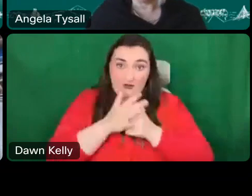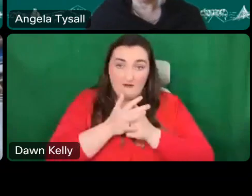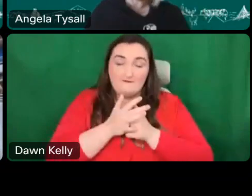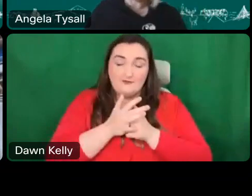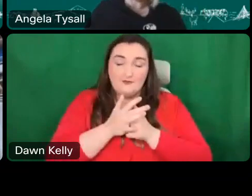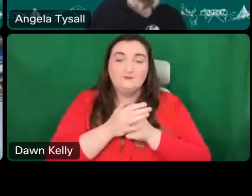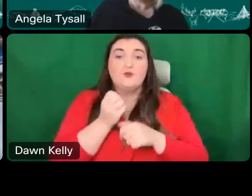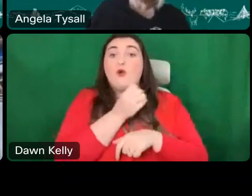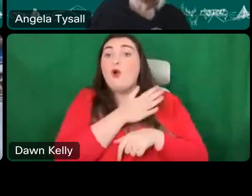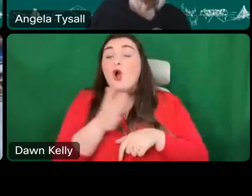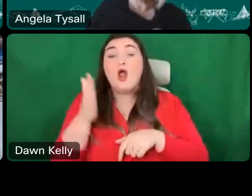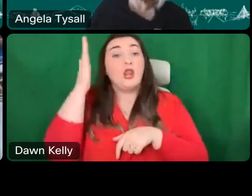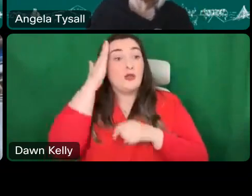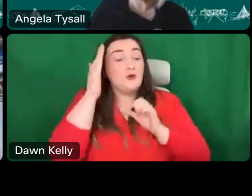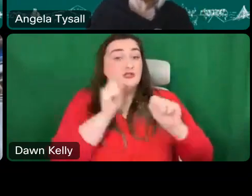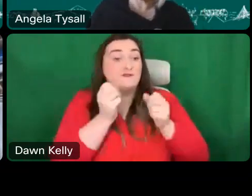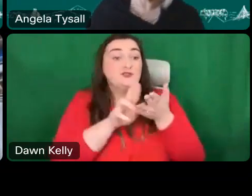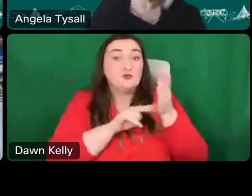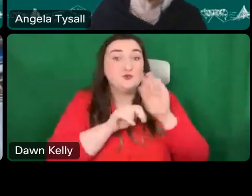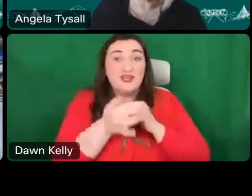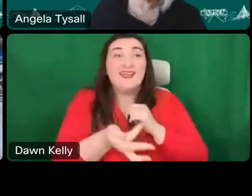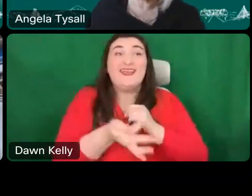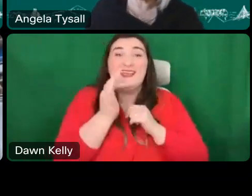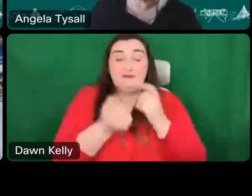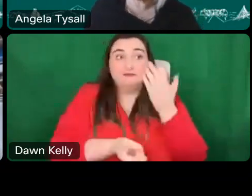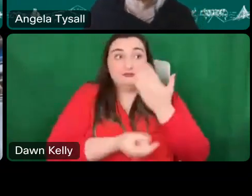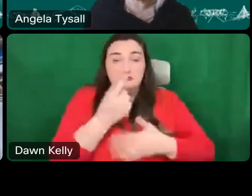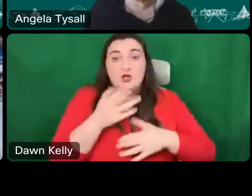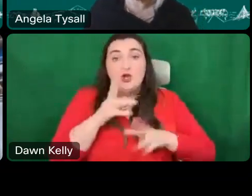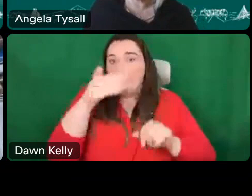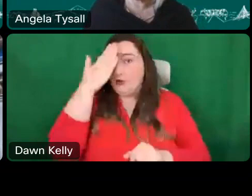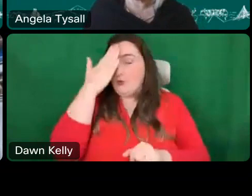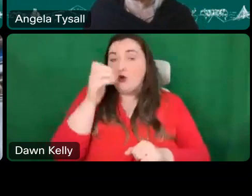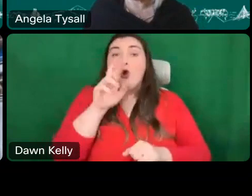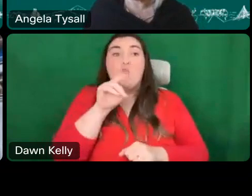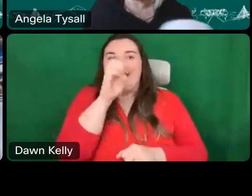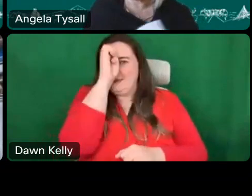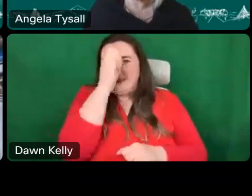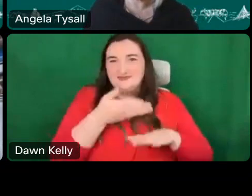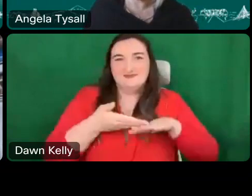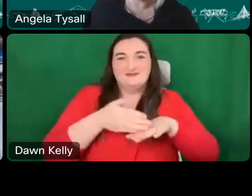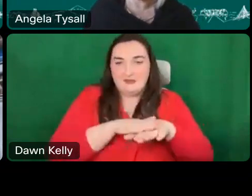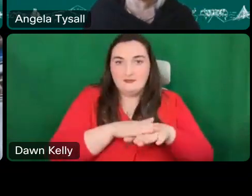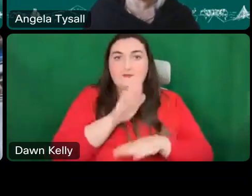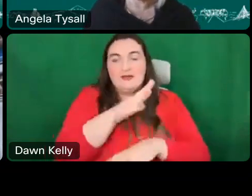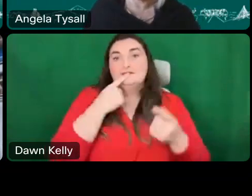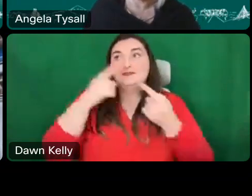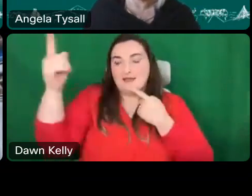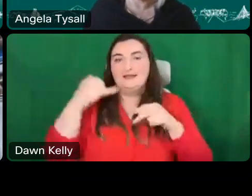known service users, in the event of sudden and unexplained death, notification must be sent to the Mental Health Commission within 7